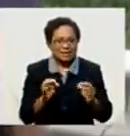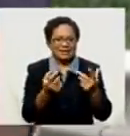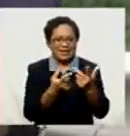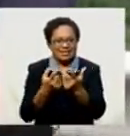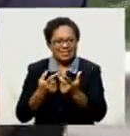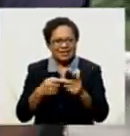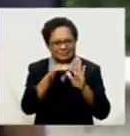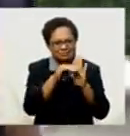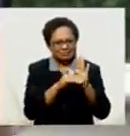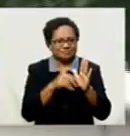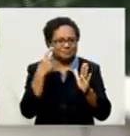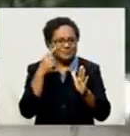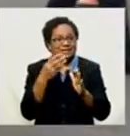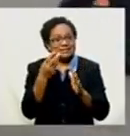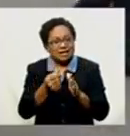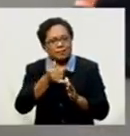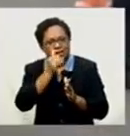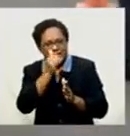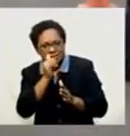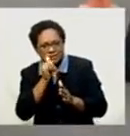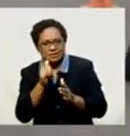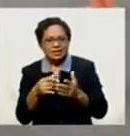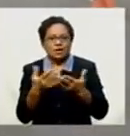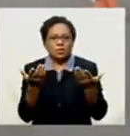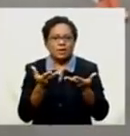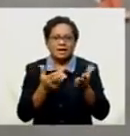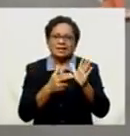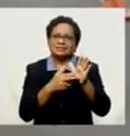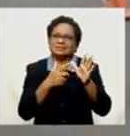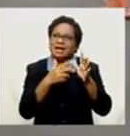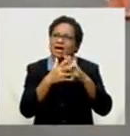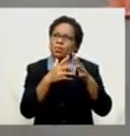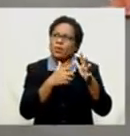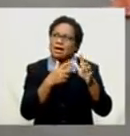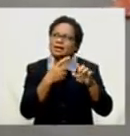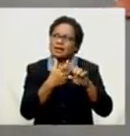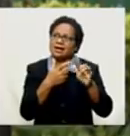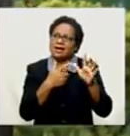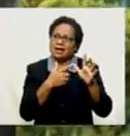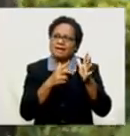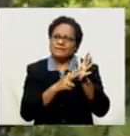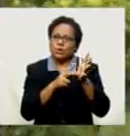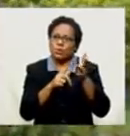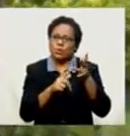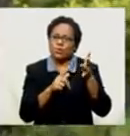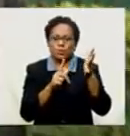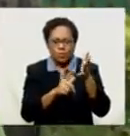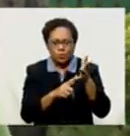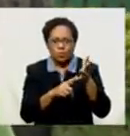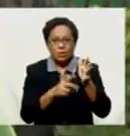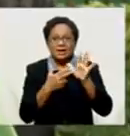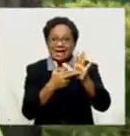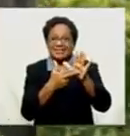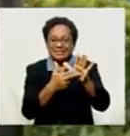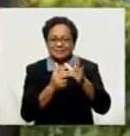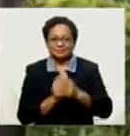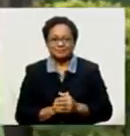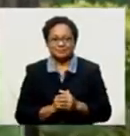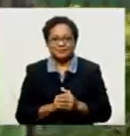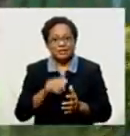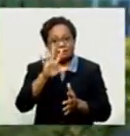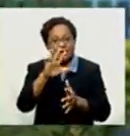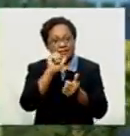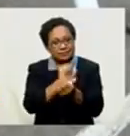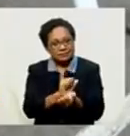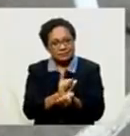cases concerning alcohol consumption were recorded at Nawakaevo in Nandi in the Eastern Division. 5 arrests included